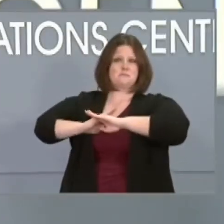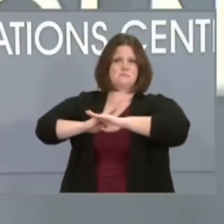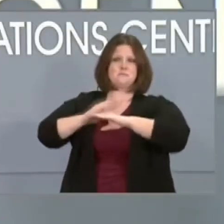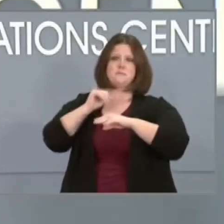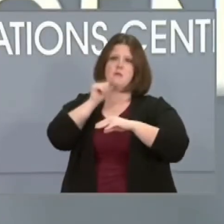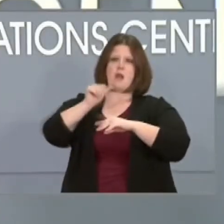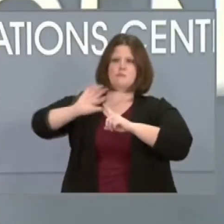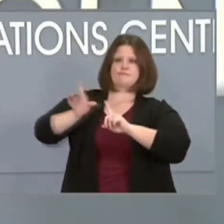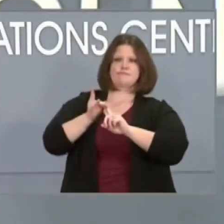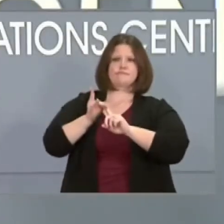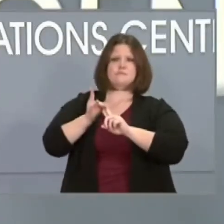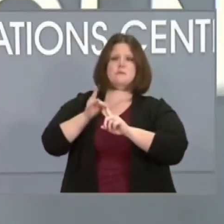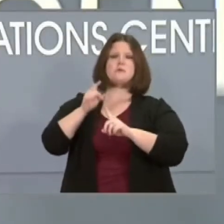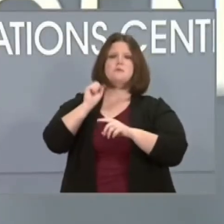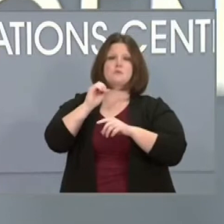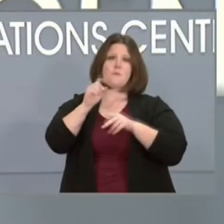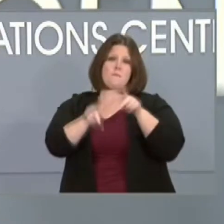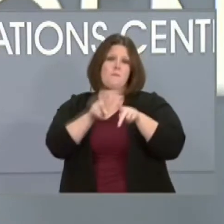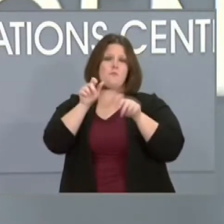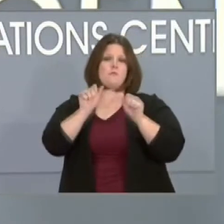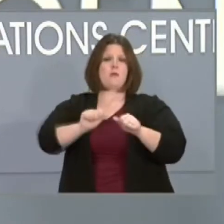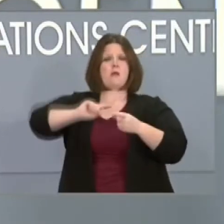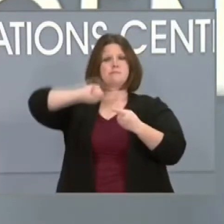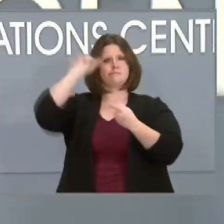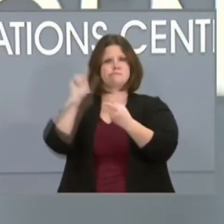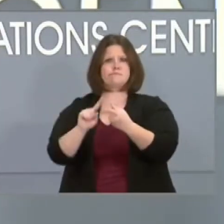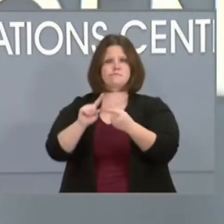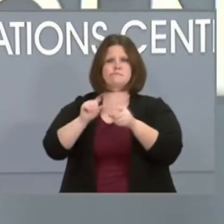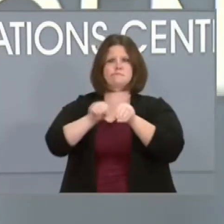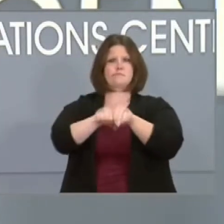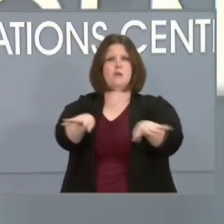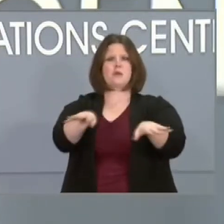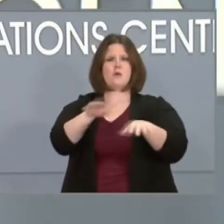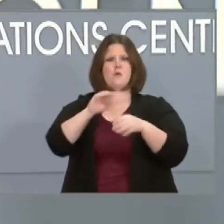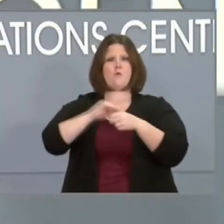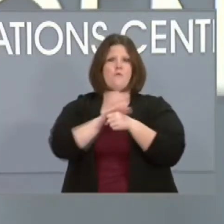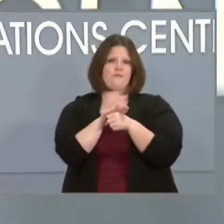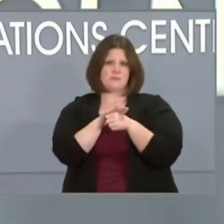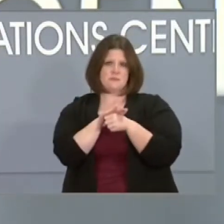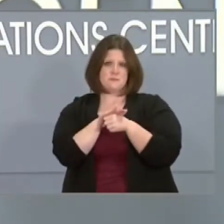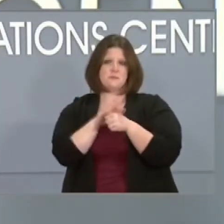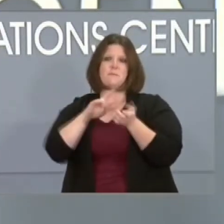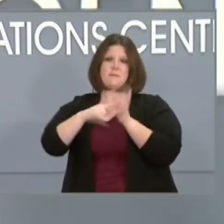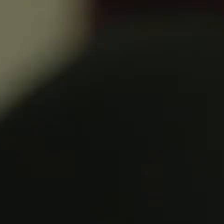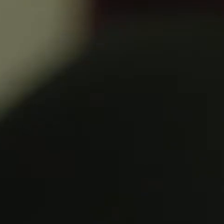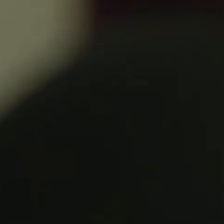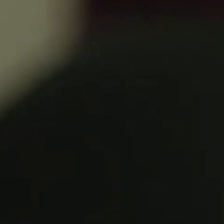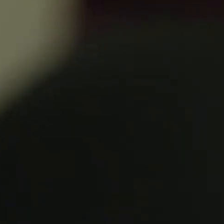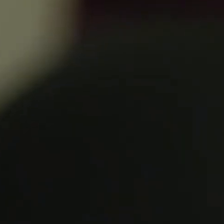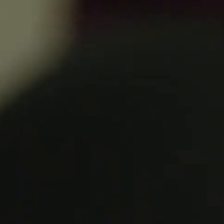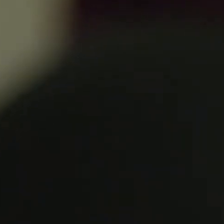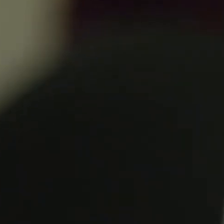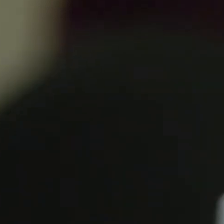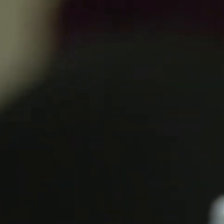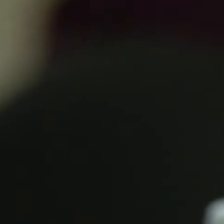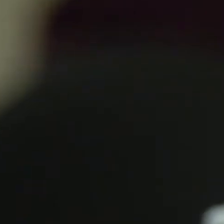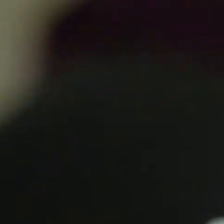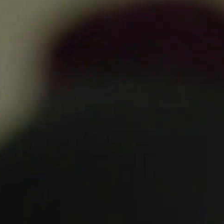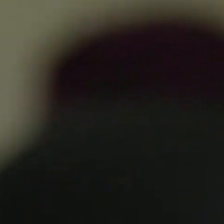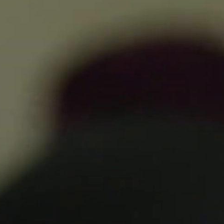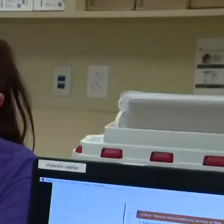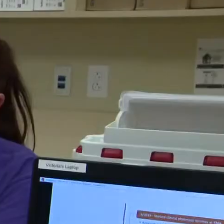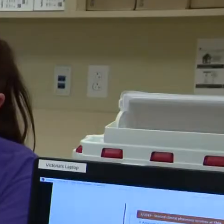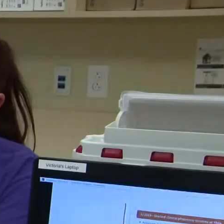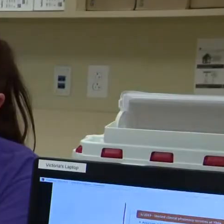this COVID become something that we can live with. So we want to see a lot of folks get vaccinated. That's evolved to include